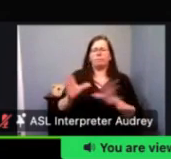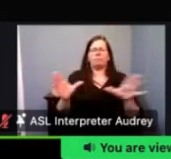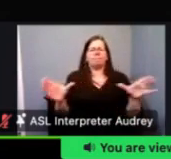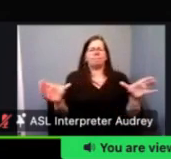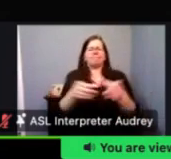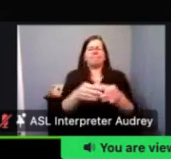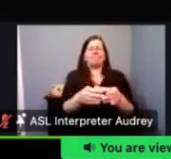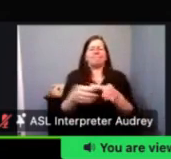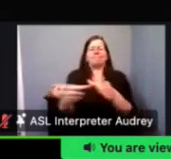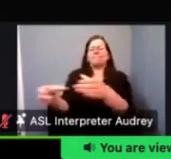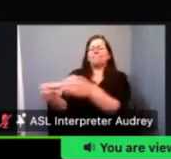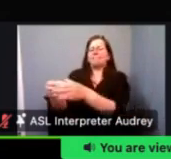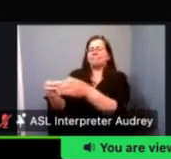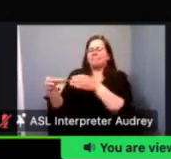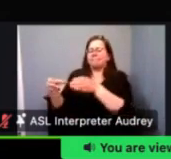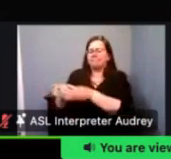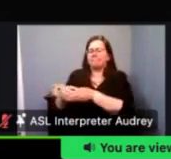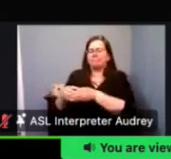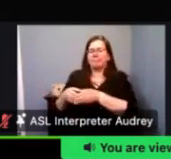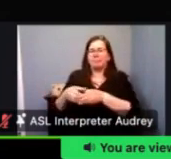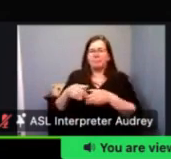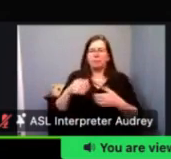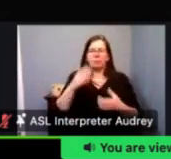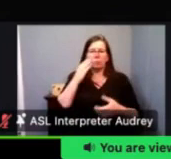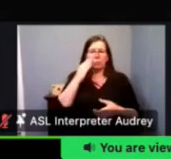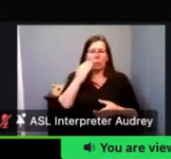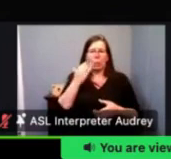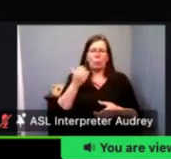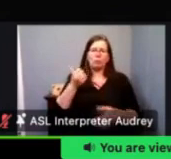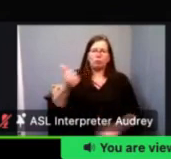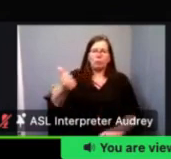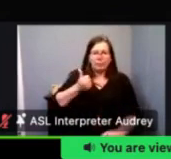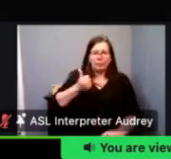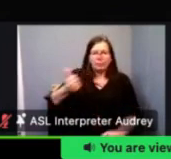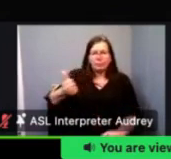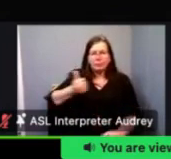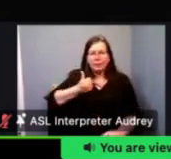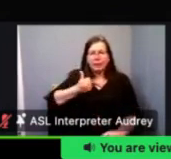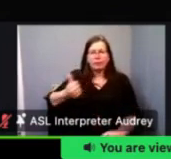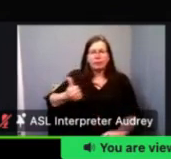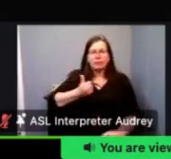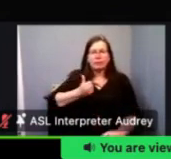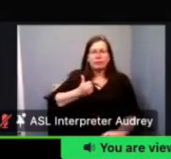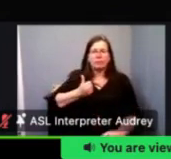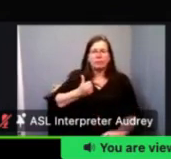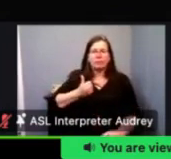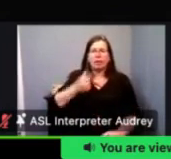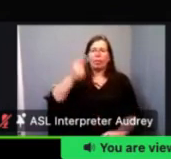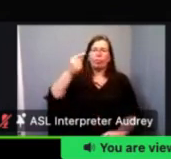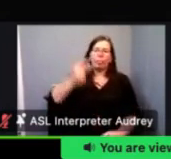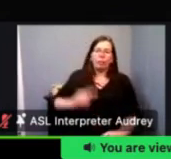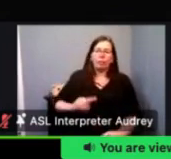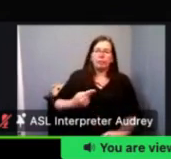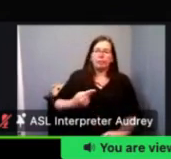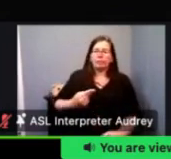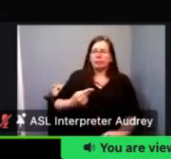other. So maybe the transportation goes on Thursday from the